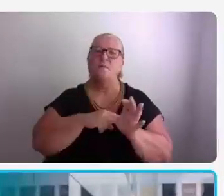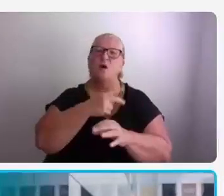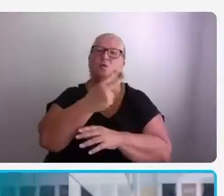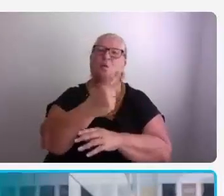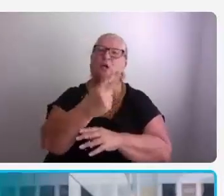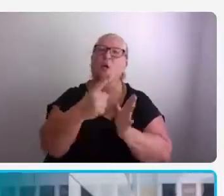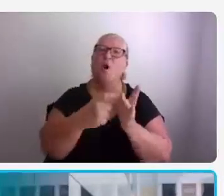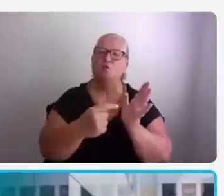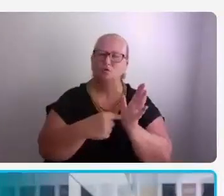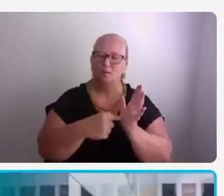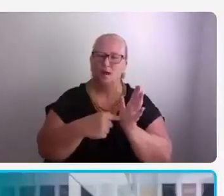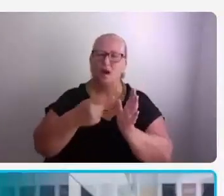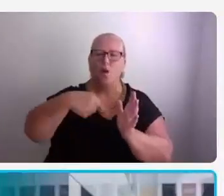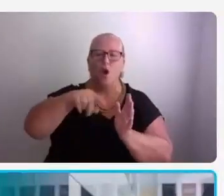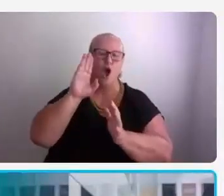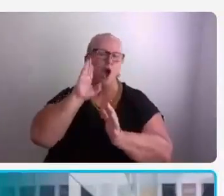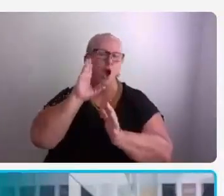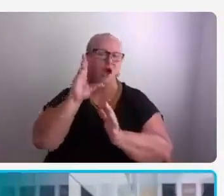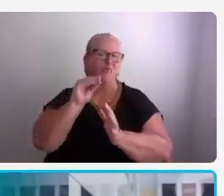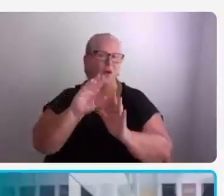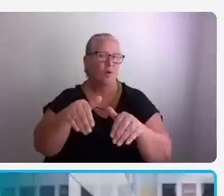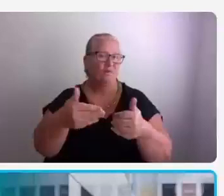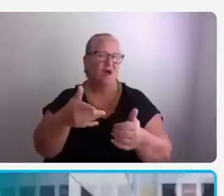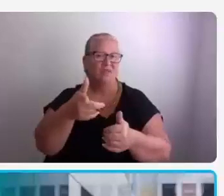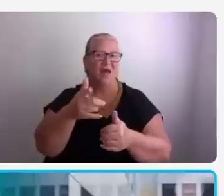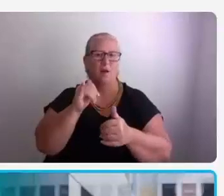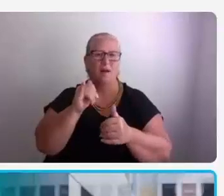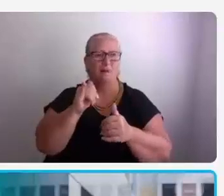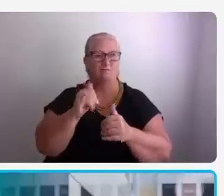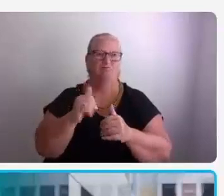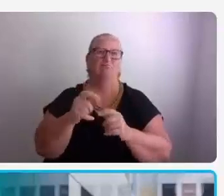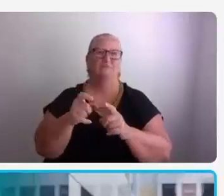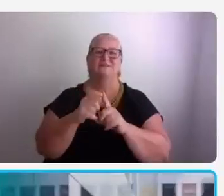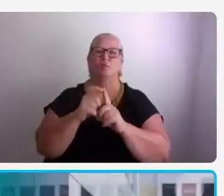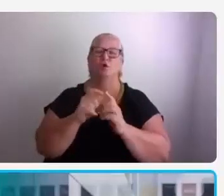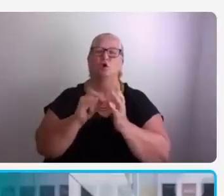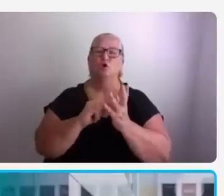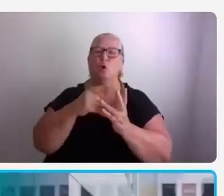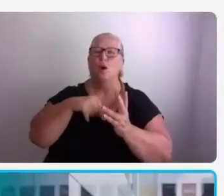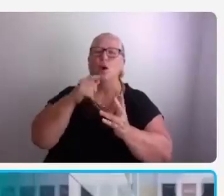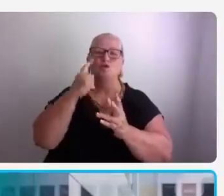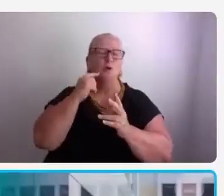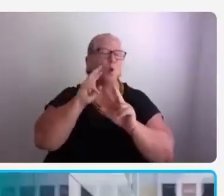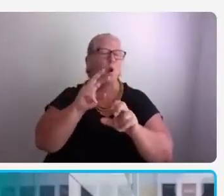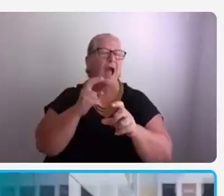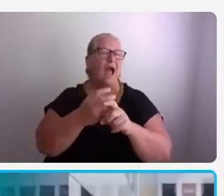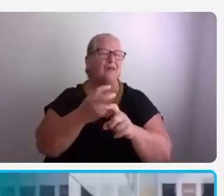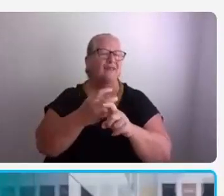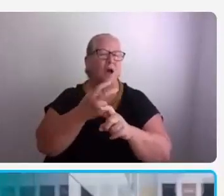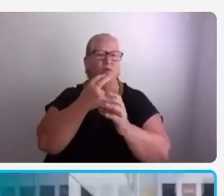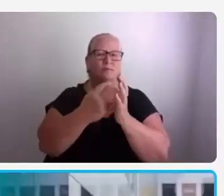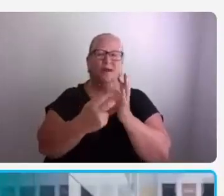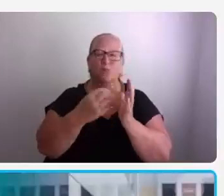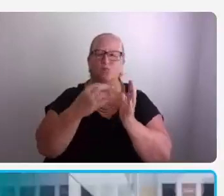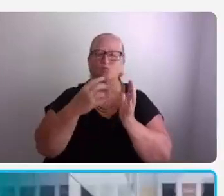October. We've heard from providers that this timing may be challenging, and we're working through to look at other reporting requirements, and